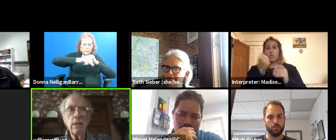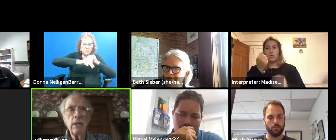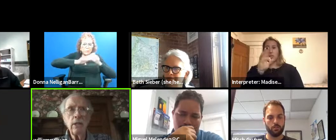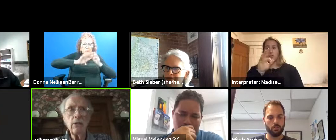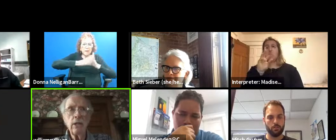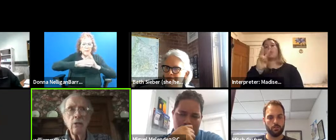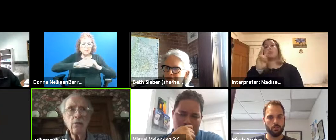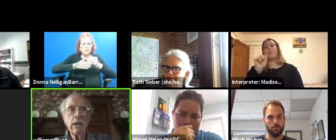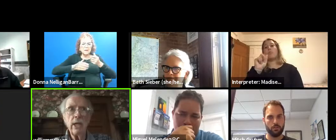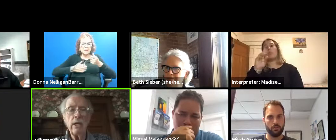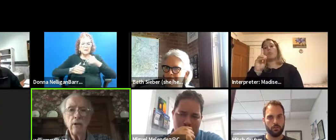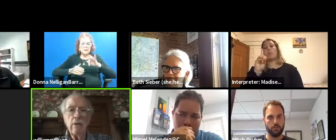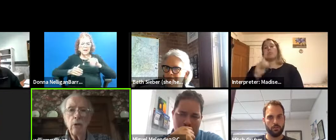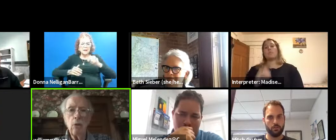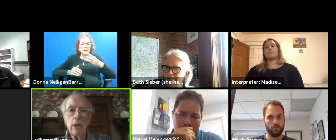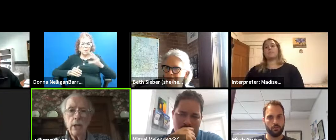Tract